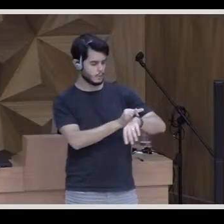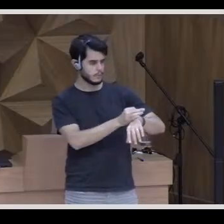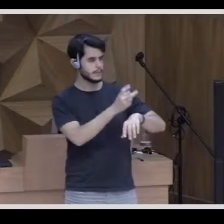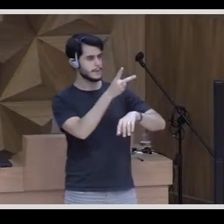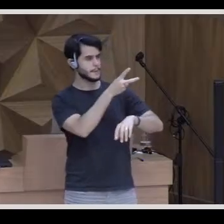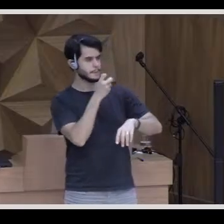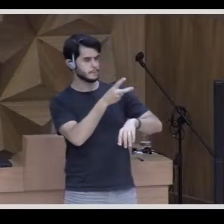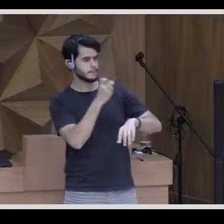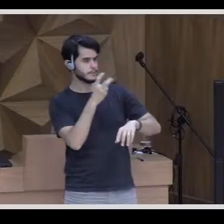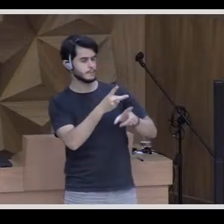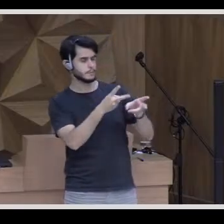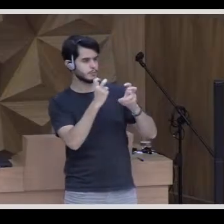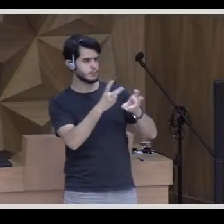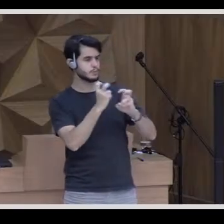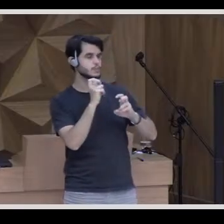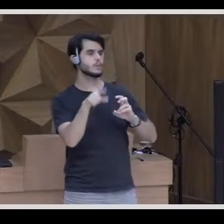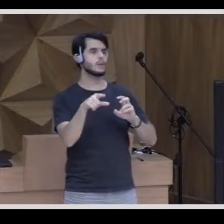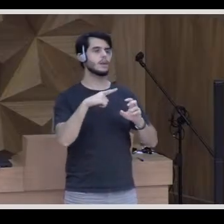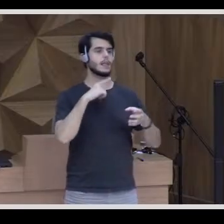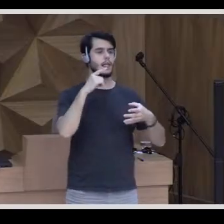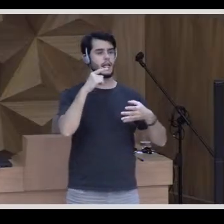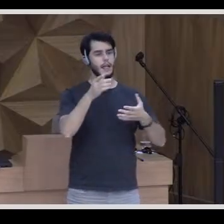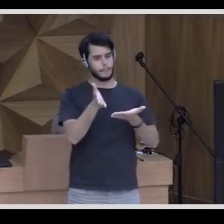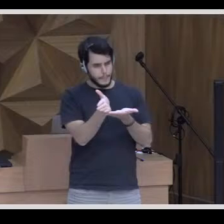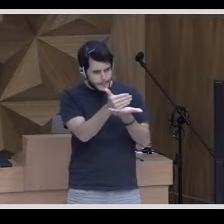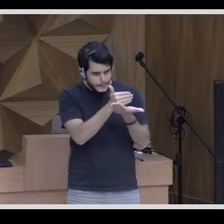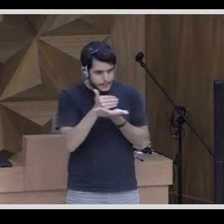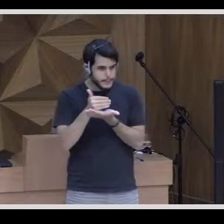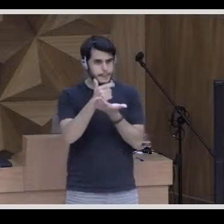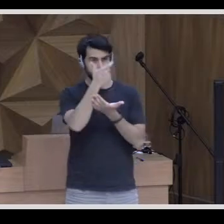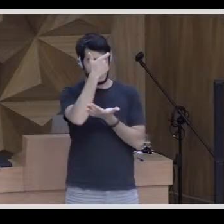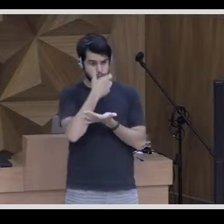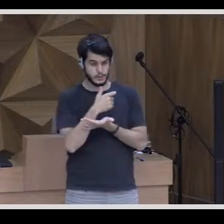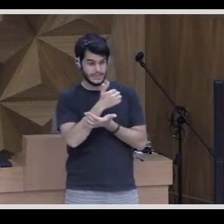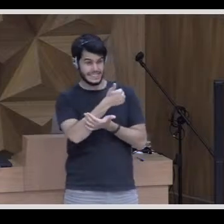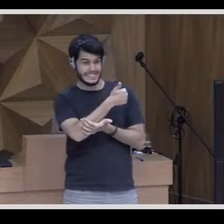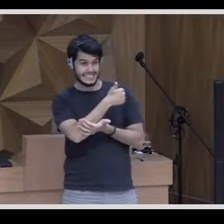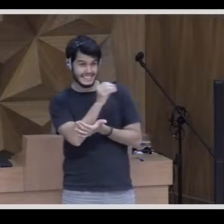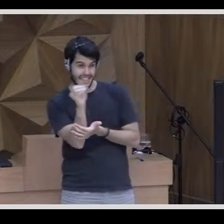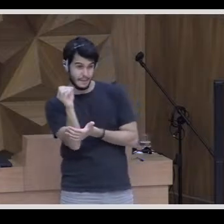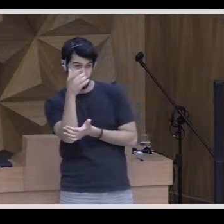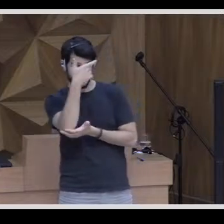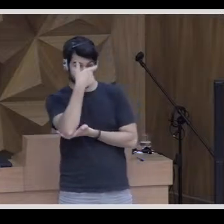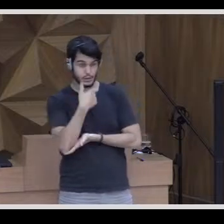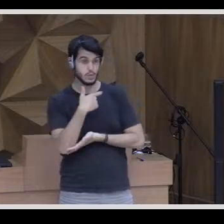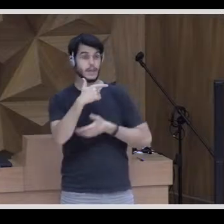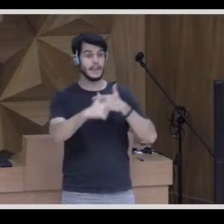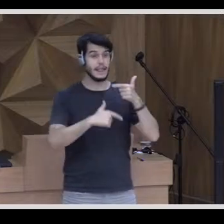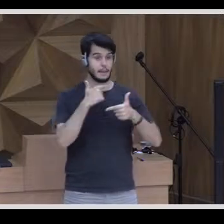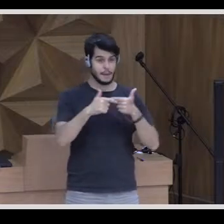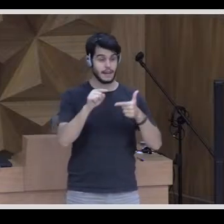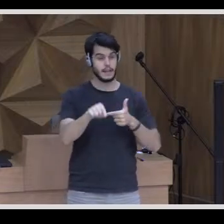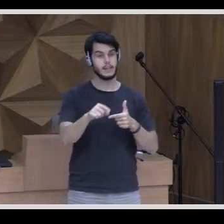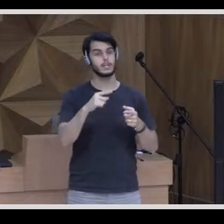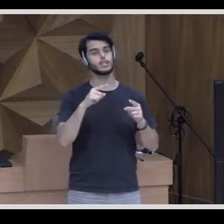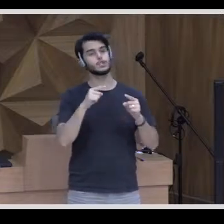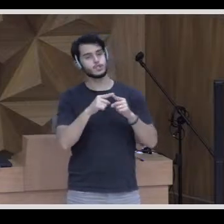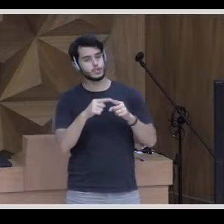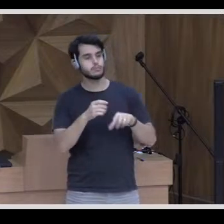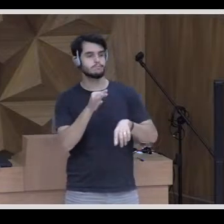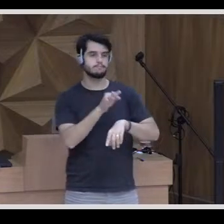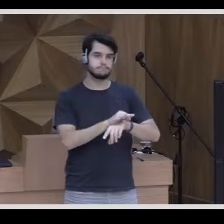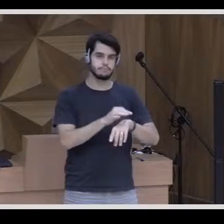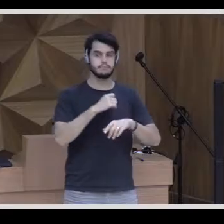100 forestry workers with some kind of wearable device that will track their work effort, either through step counting